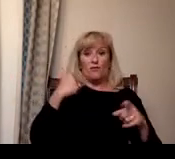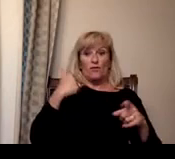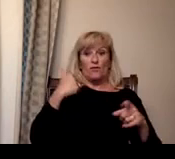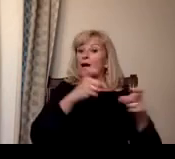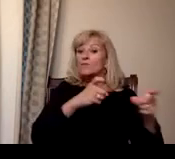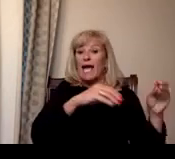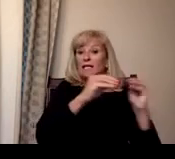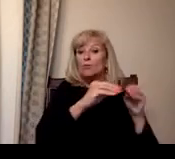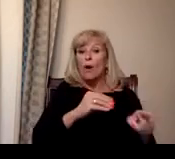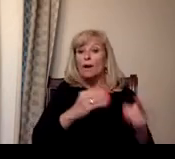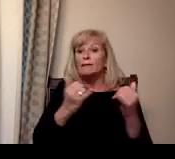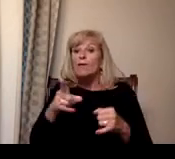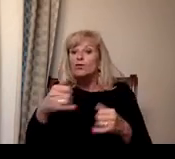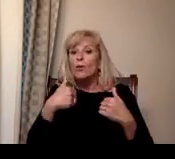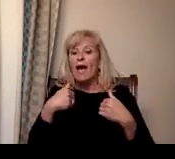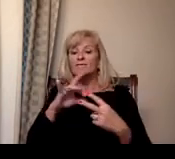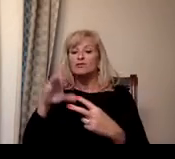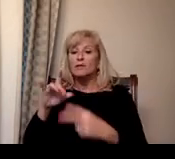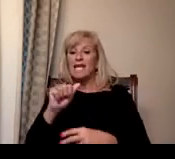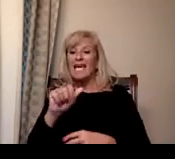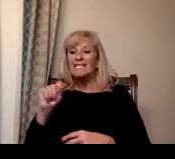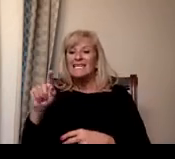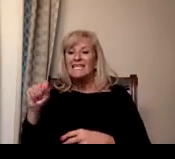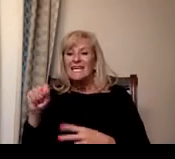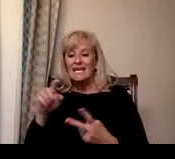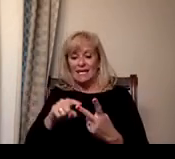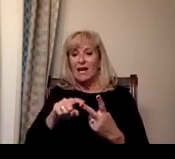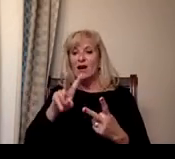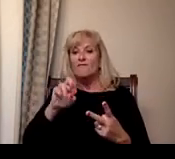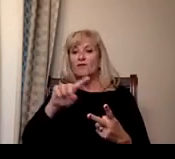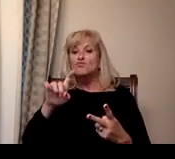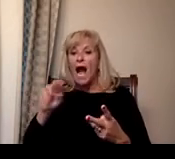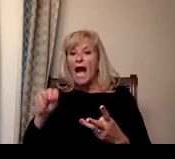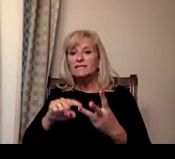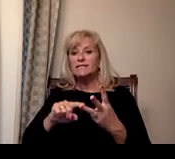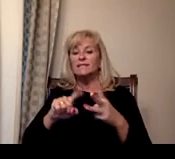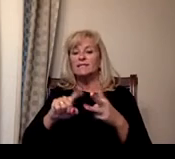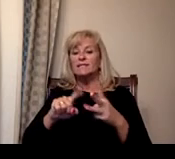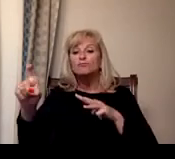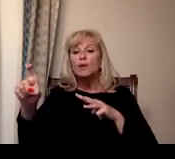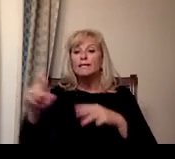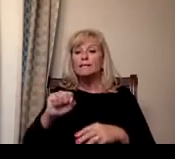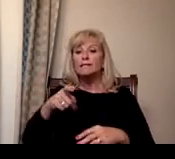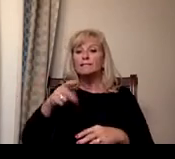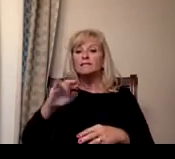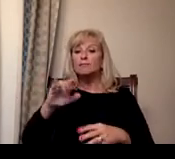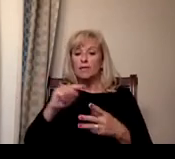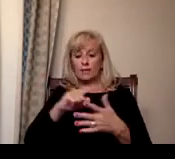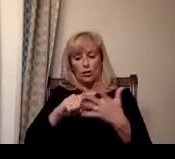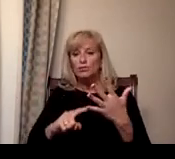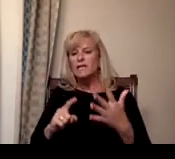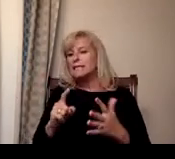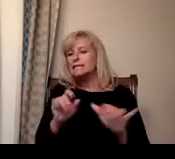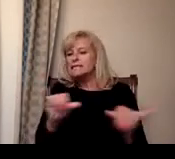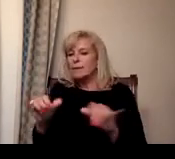choice of AT&T, Verizon, Sprint, you can have all of those. And so that's similar to